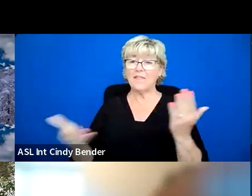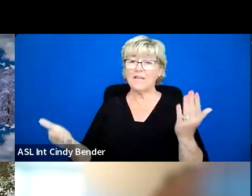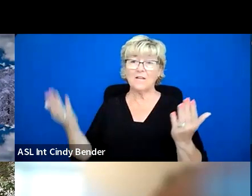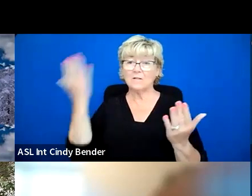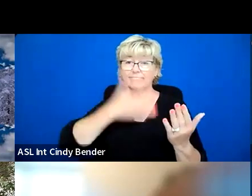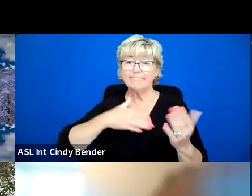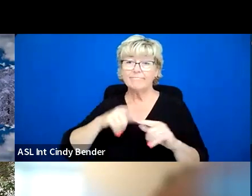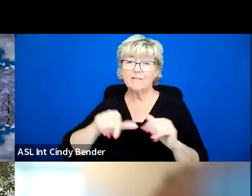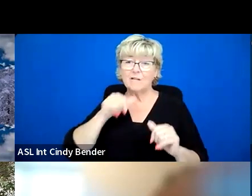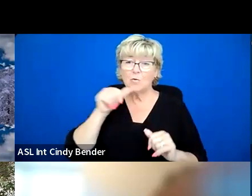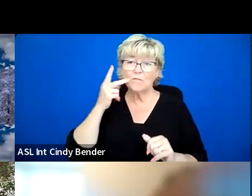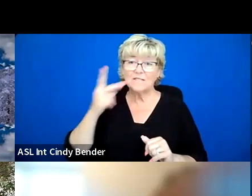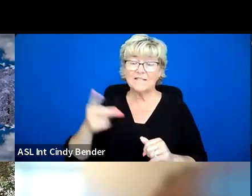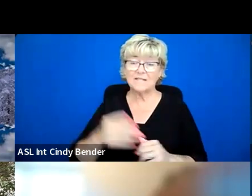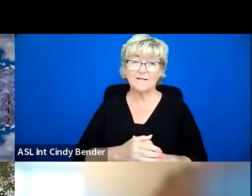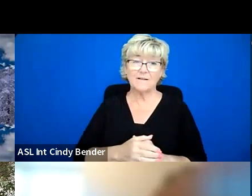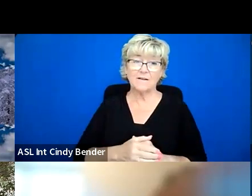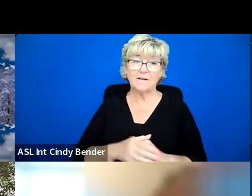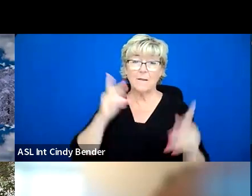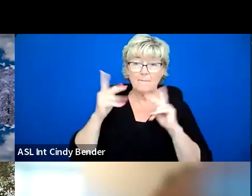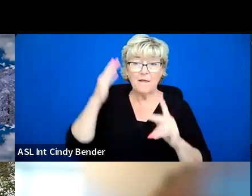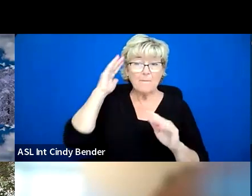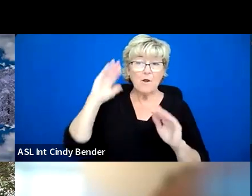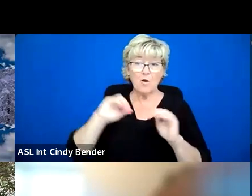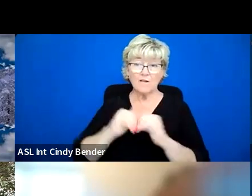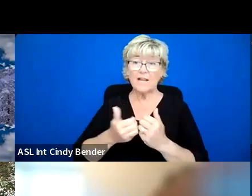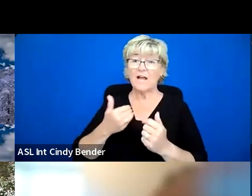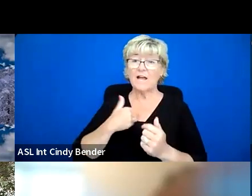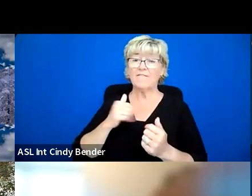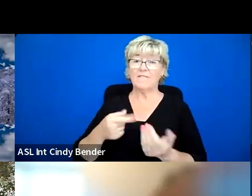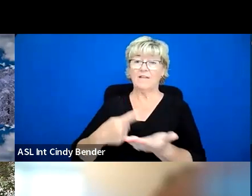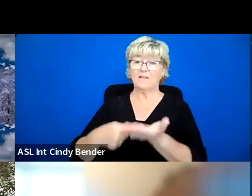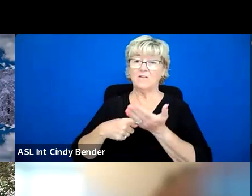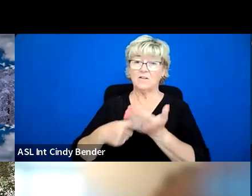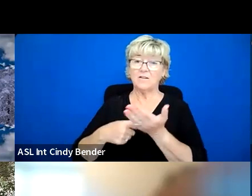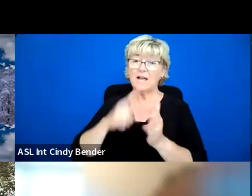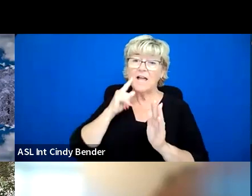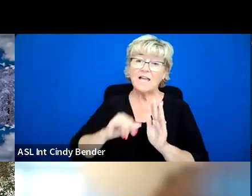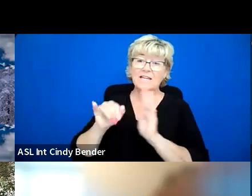can't see. And having people who know how to have the conversations,